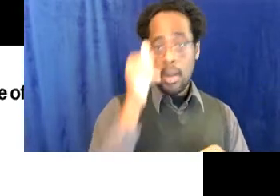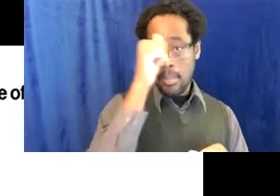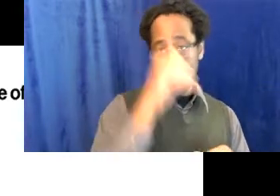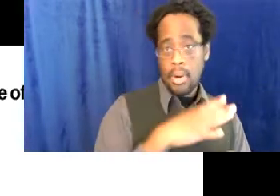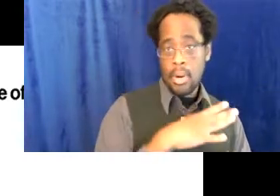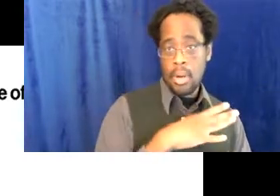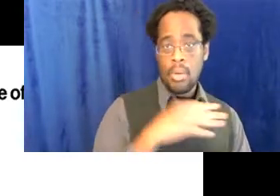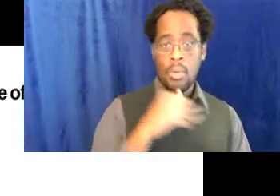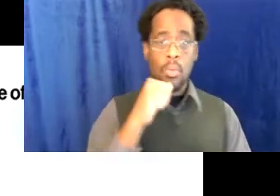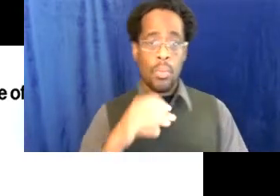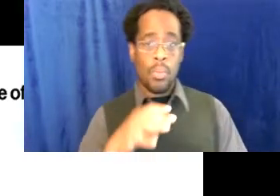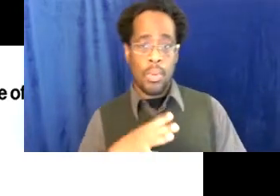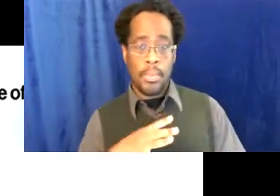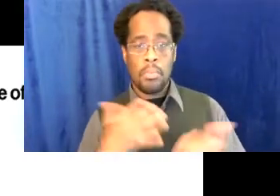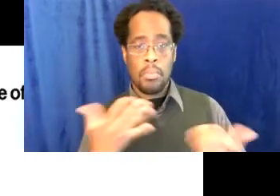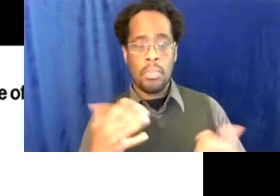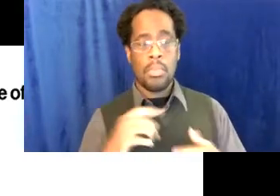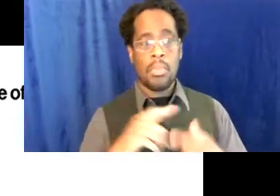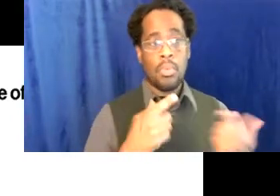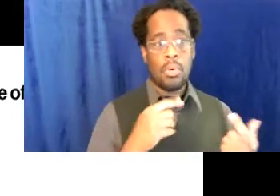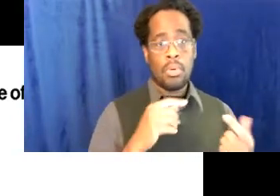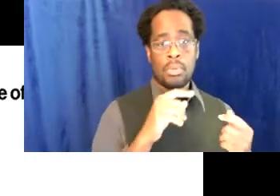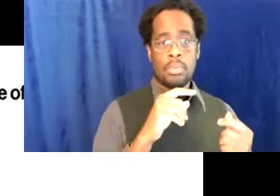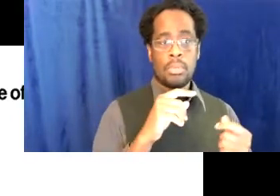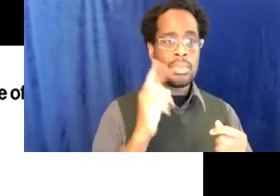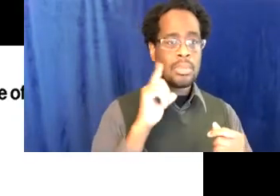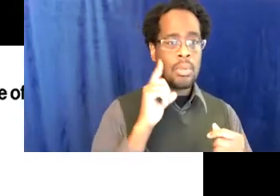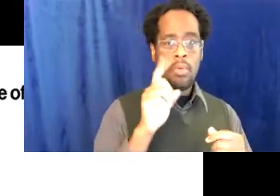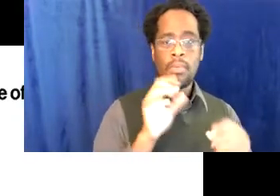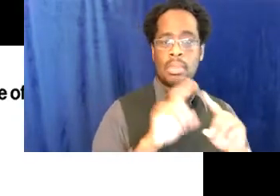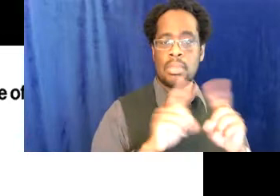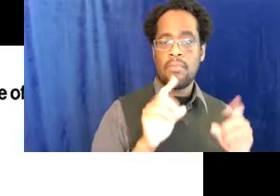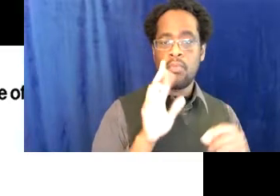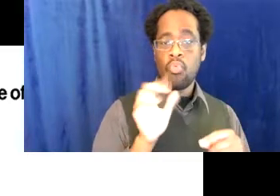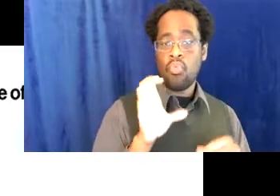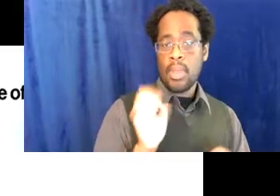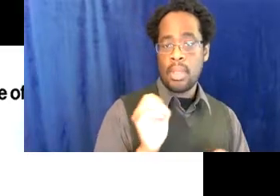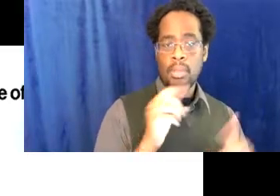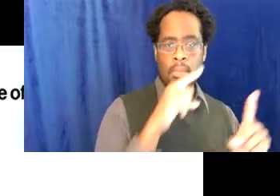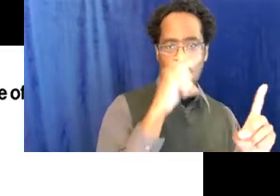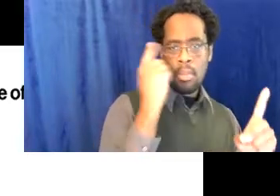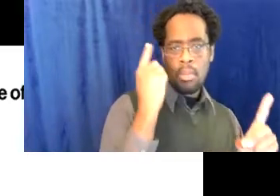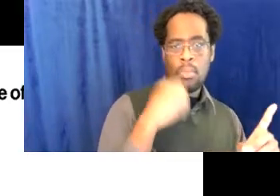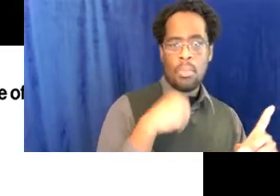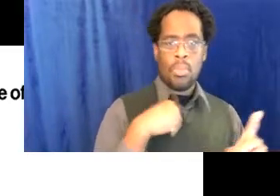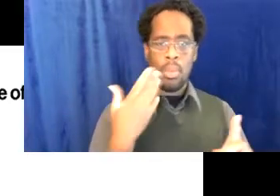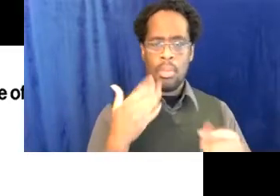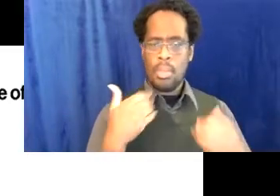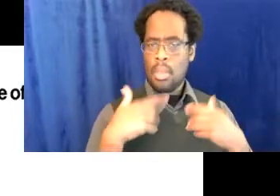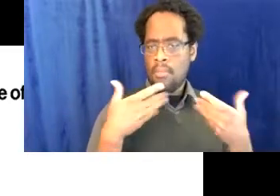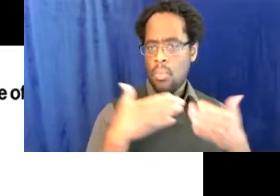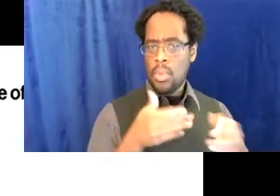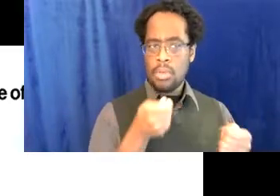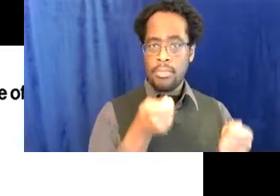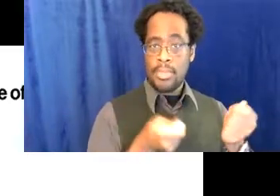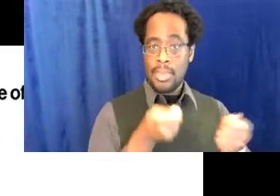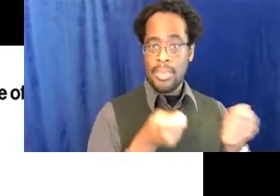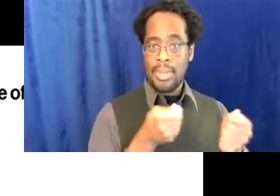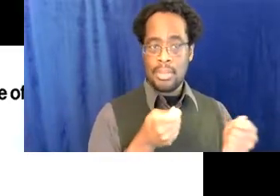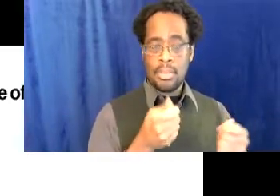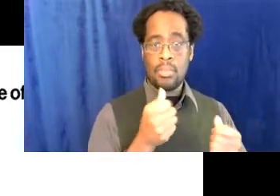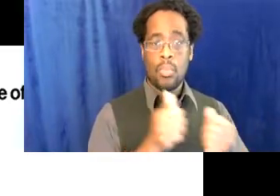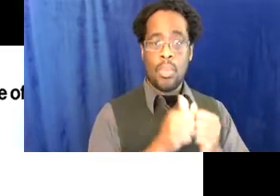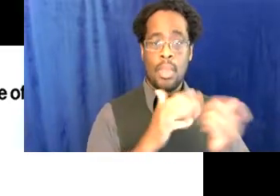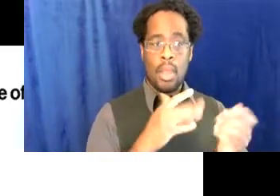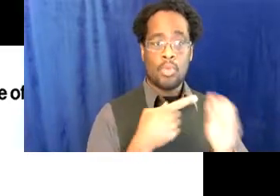manipulate signed language users as you can with spoken language. You can manipulate spoken language to